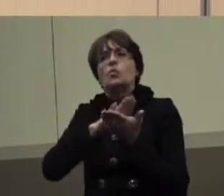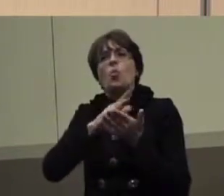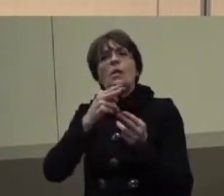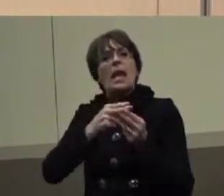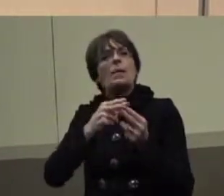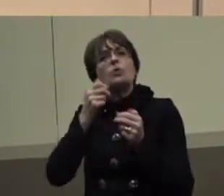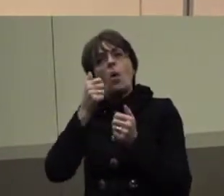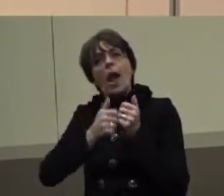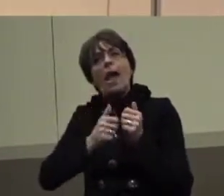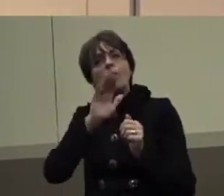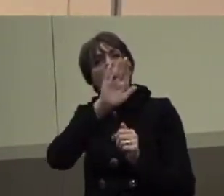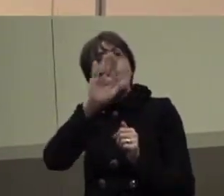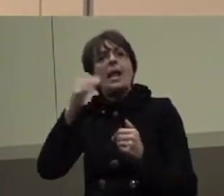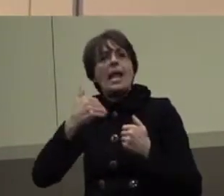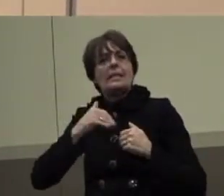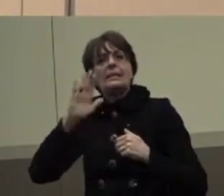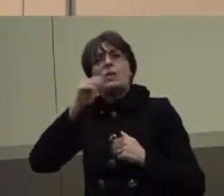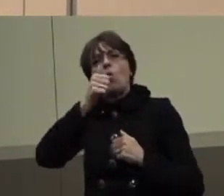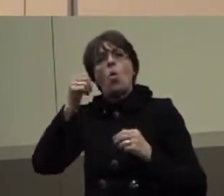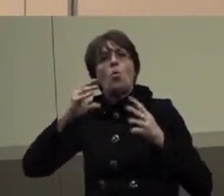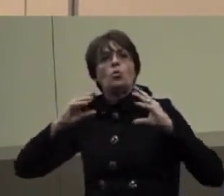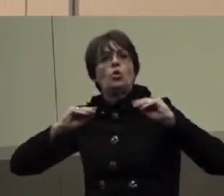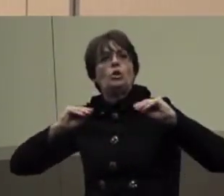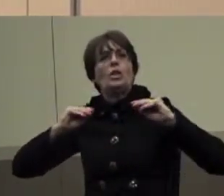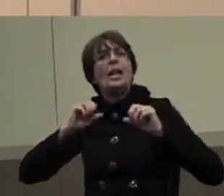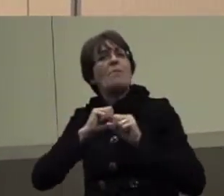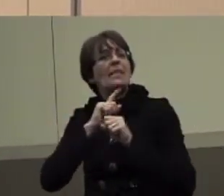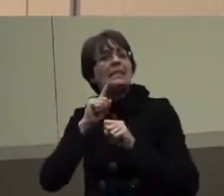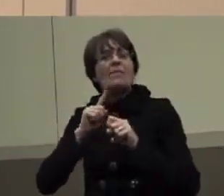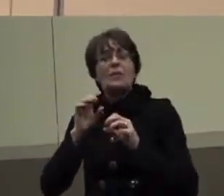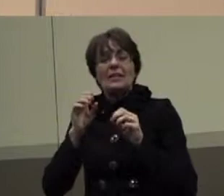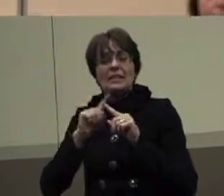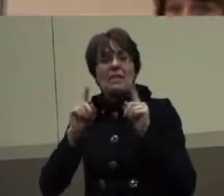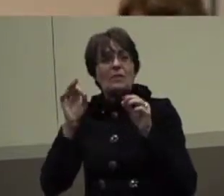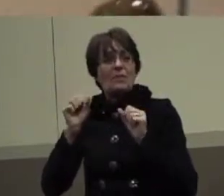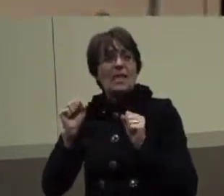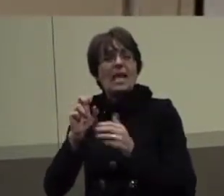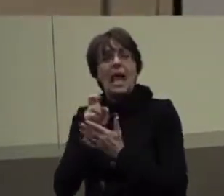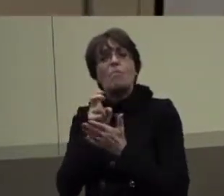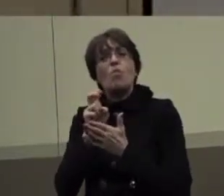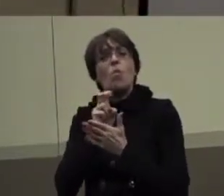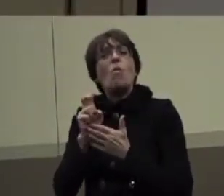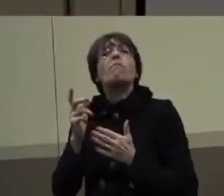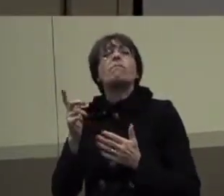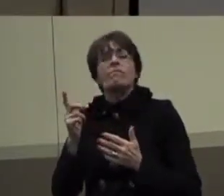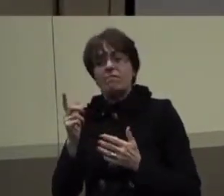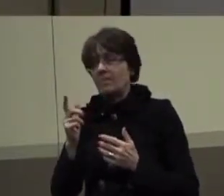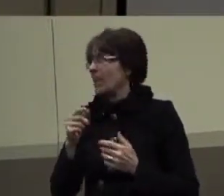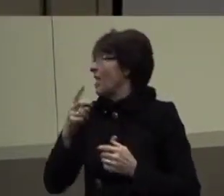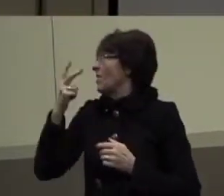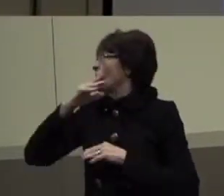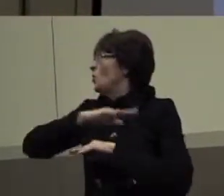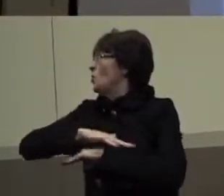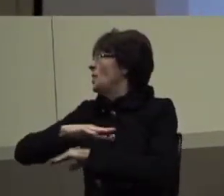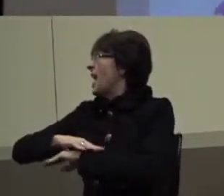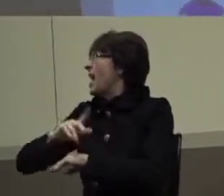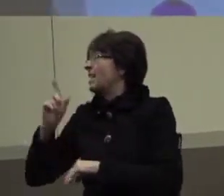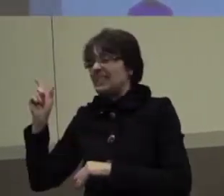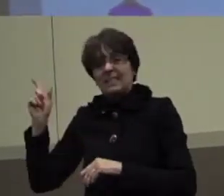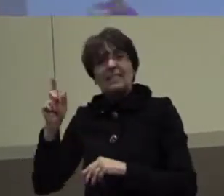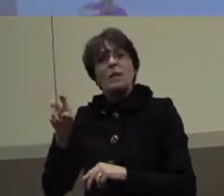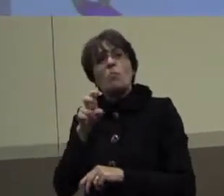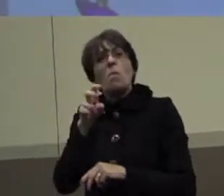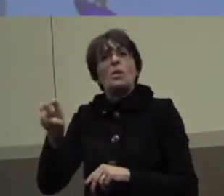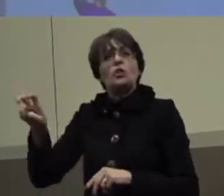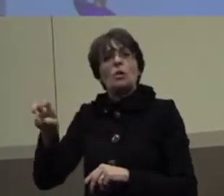So it really makes a difference if the kids can move. Having 2 desks, permission to move, these are all things that could have been put in place